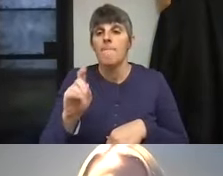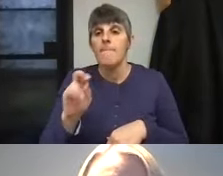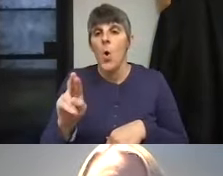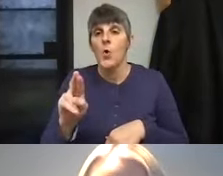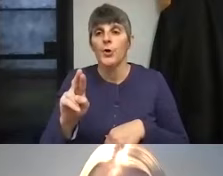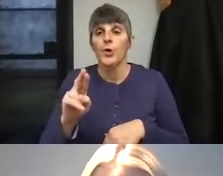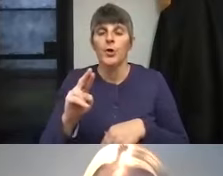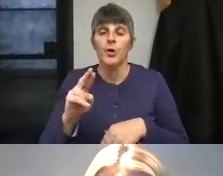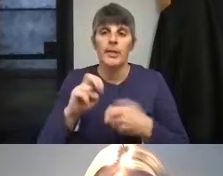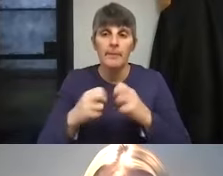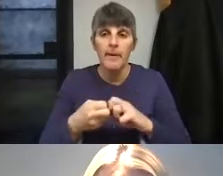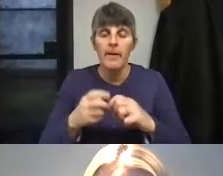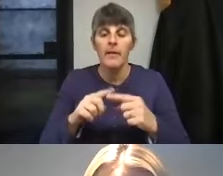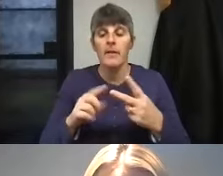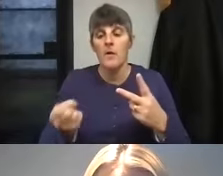impairment,